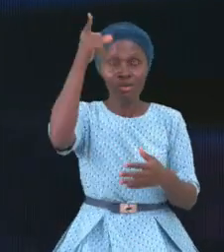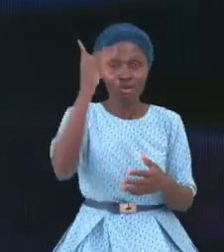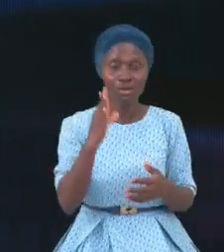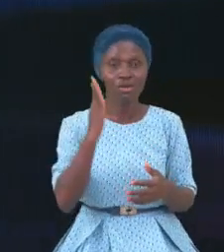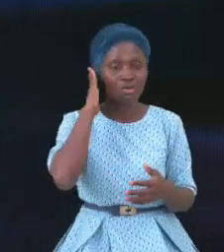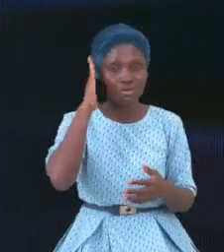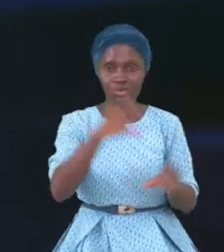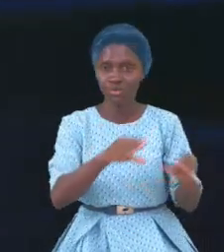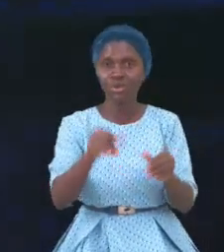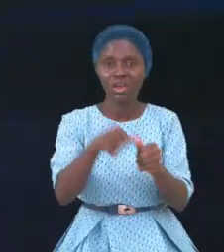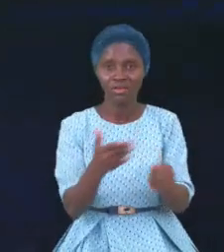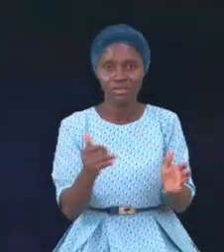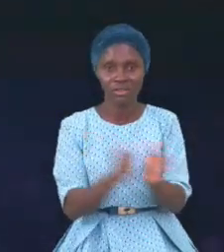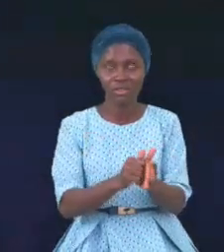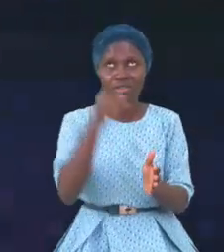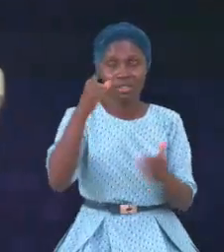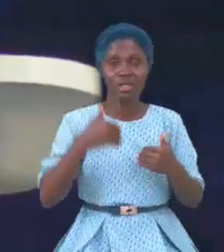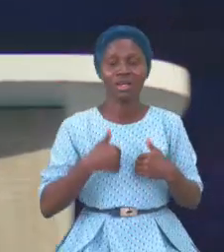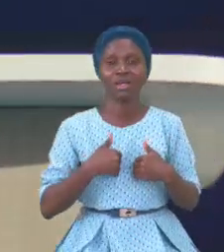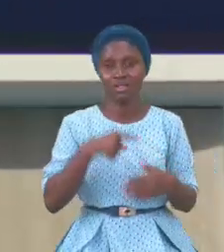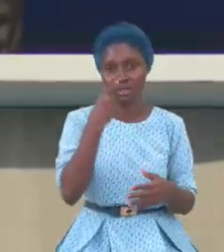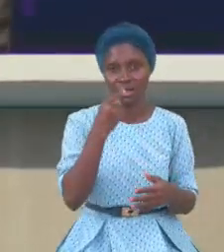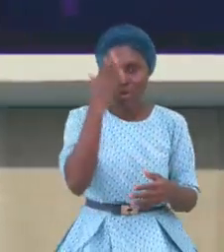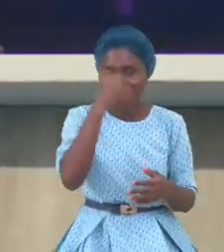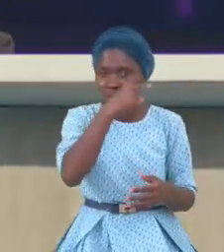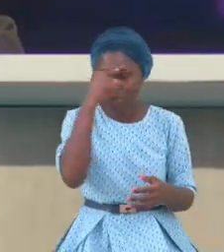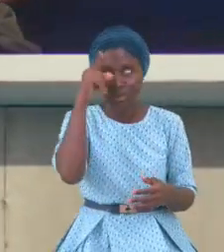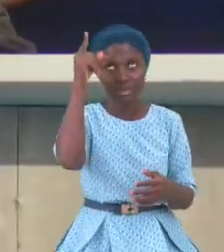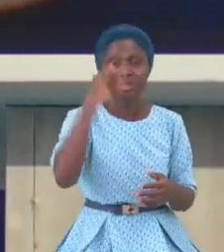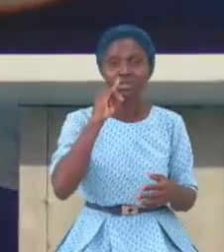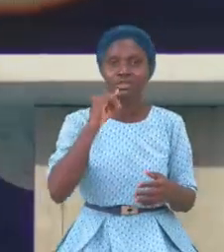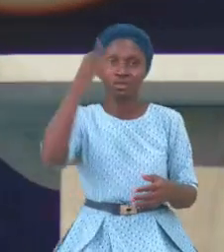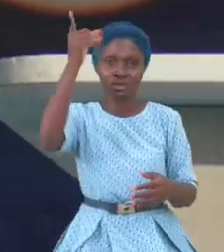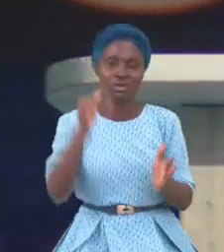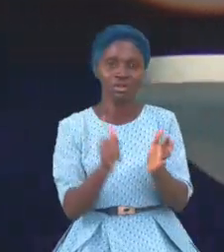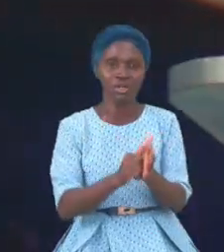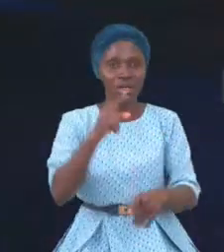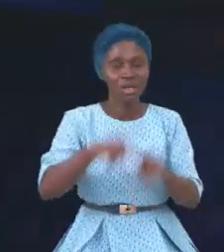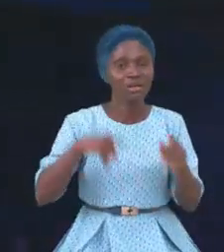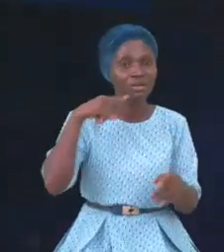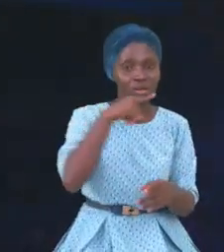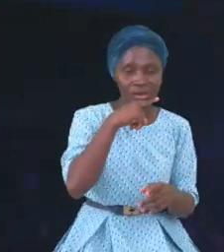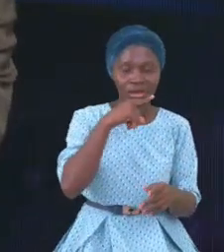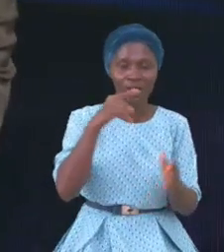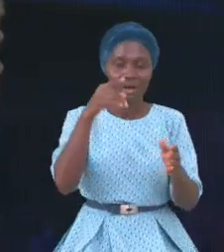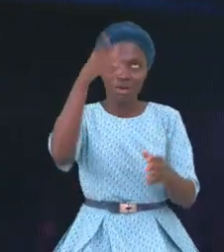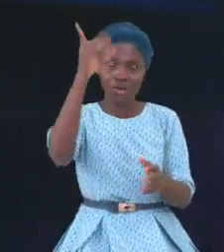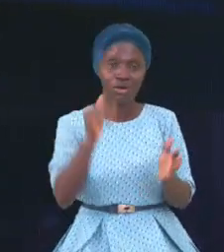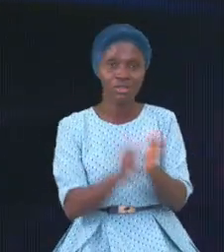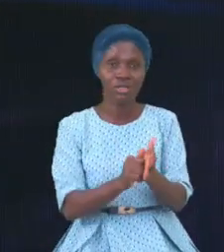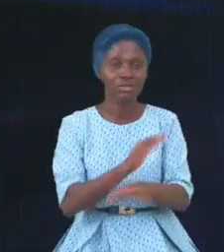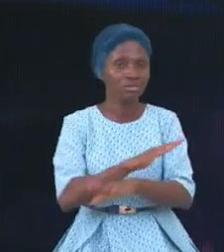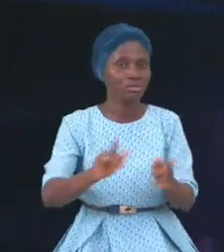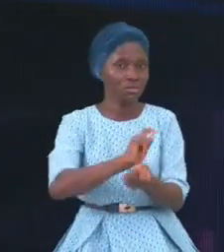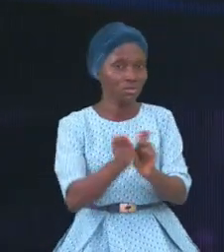everything he has said, because it's a God that cannot lie. It's a God that does not change. It's a God that whatever he has purposed